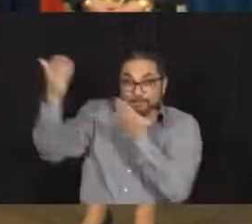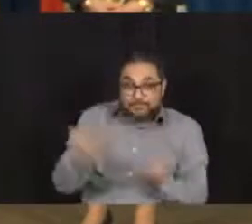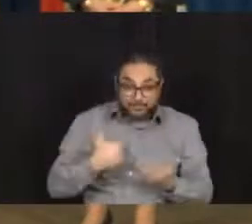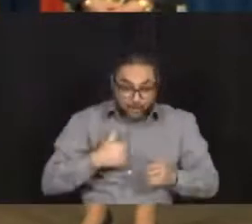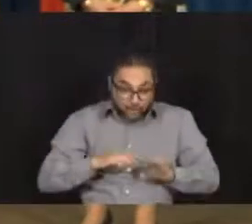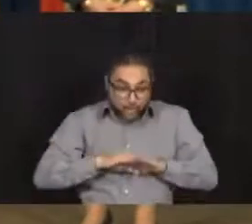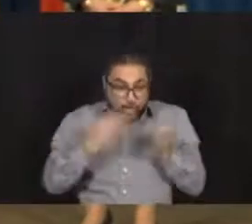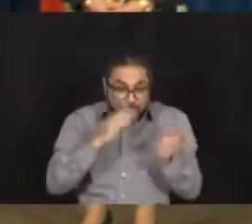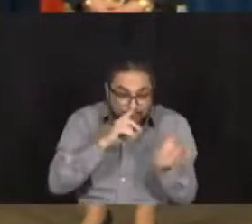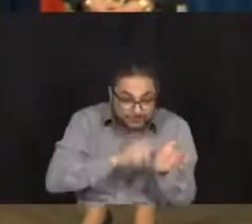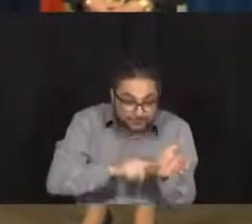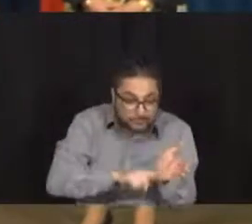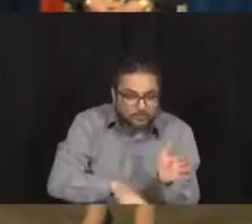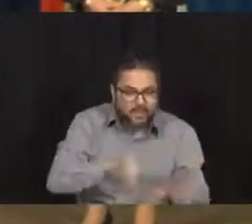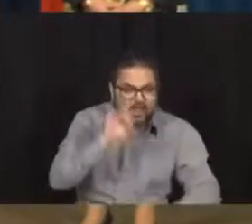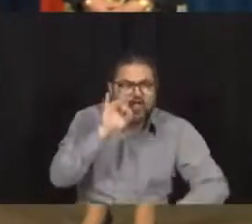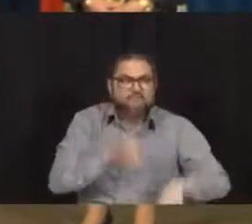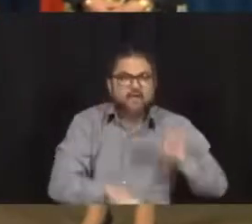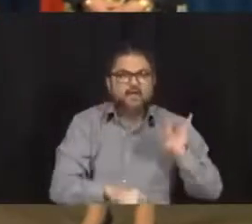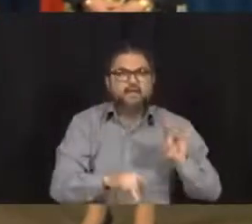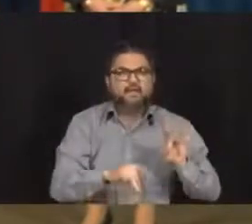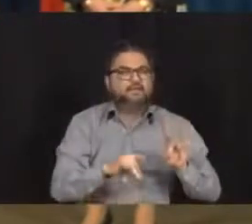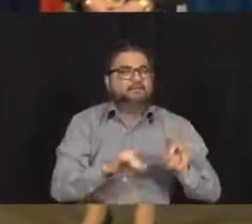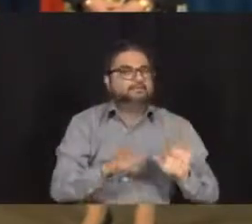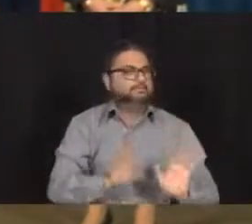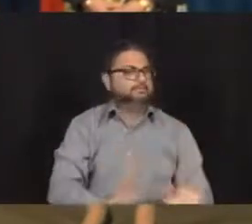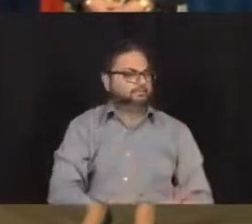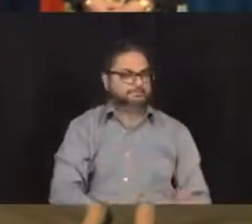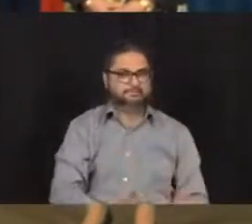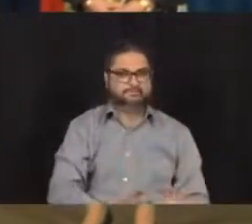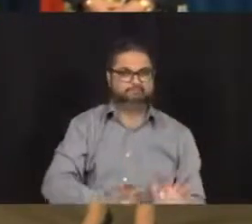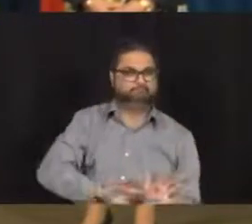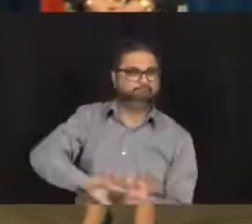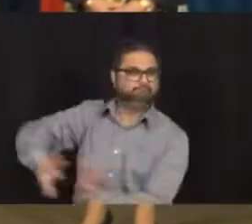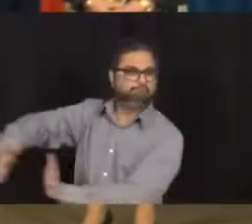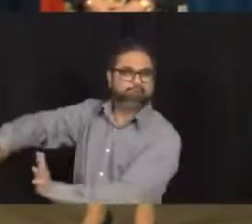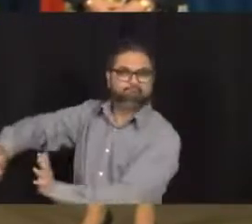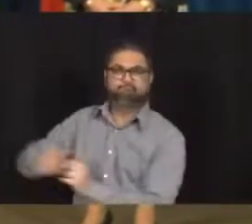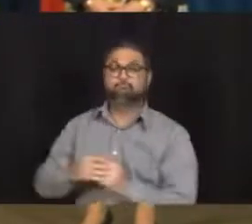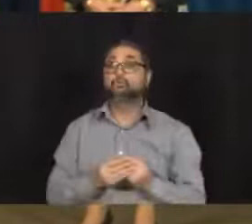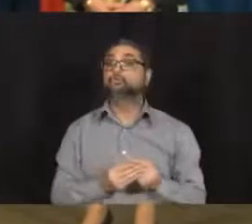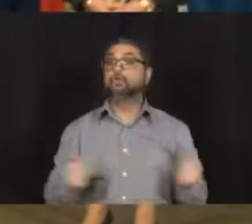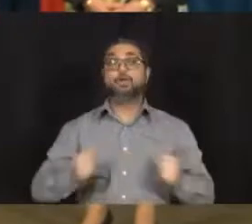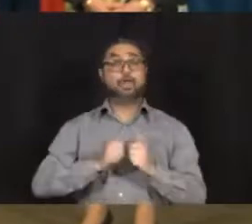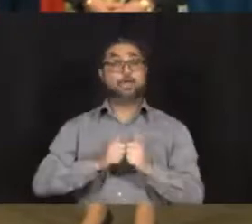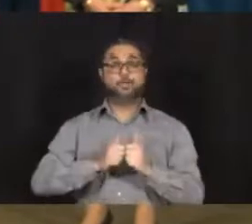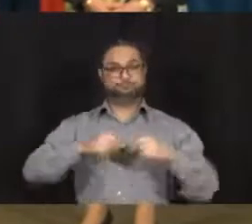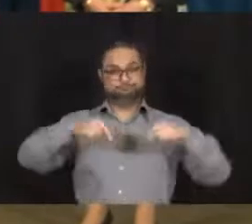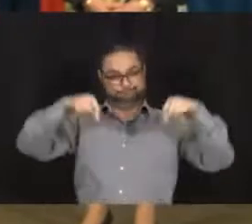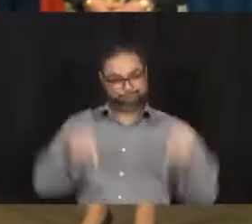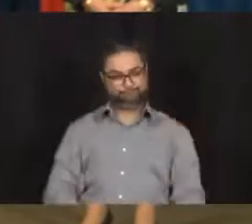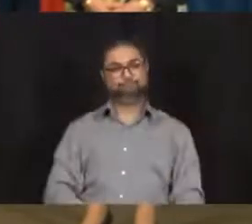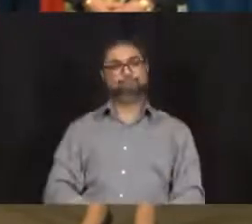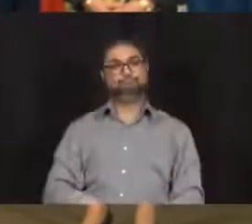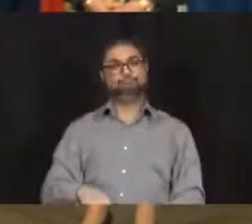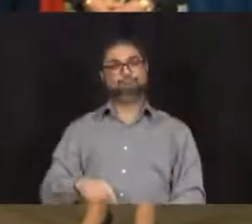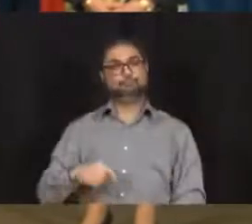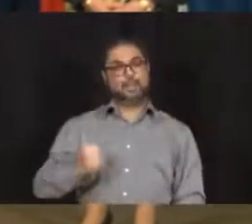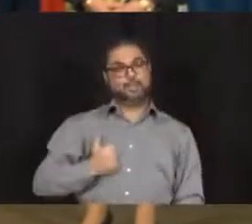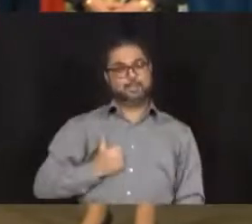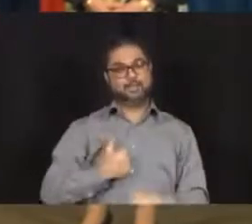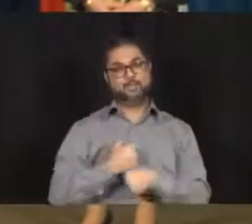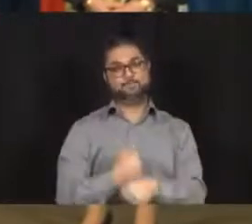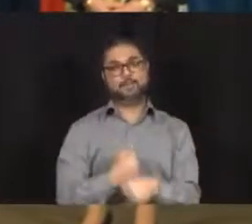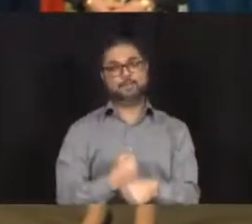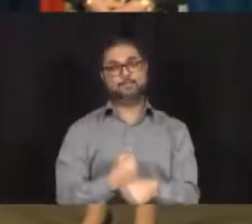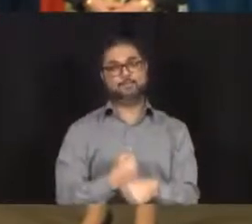boxes and doing the testing. The solution for this, manufacture here in Canada. And when we get through this, and I've said it